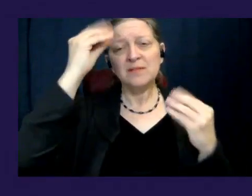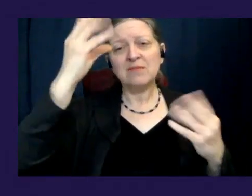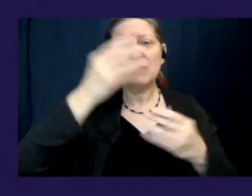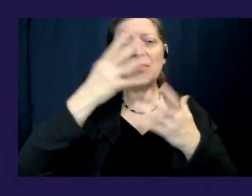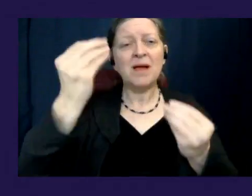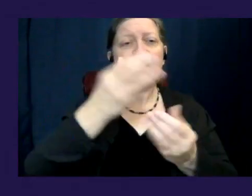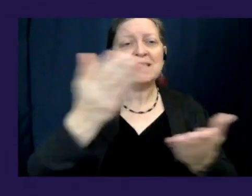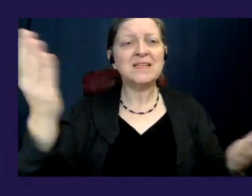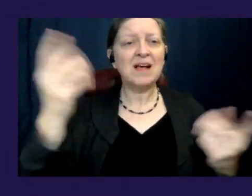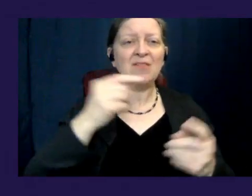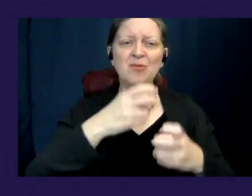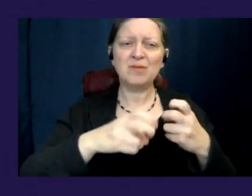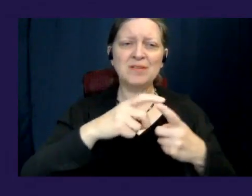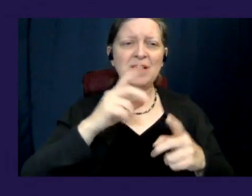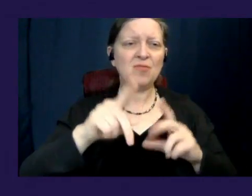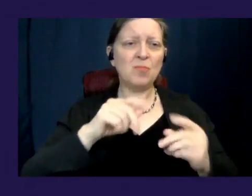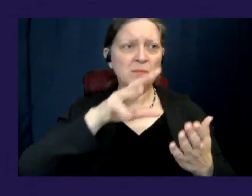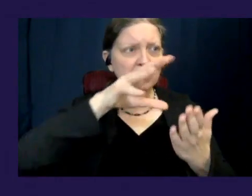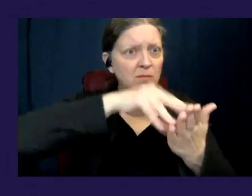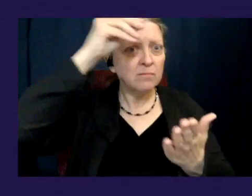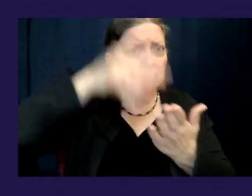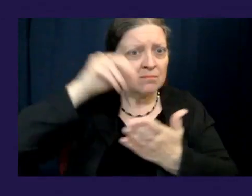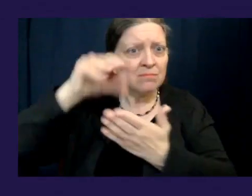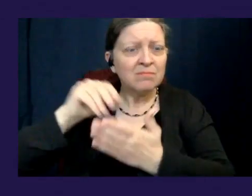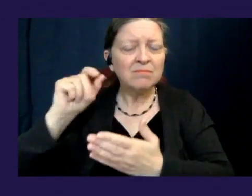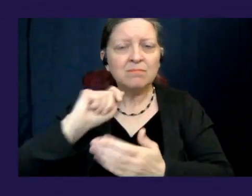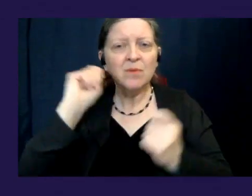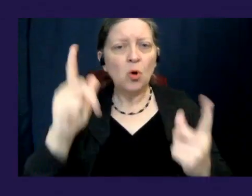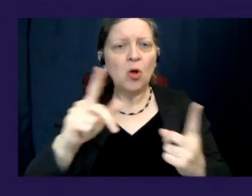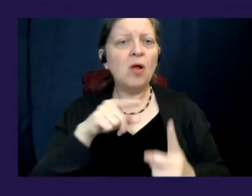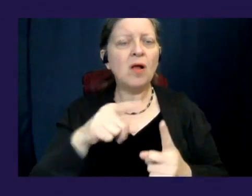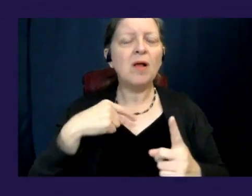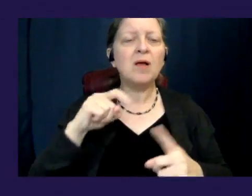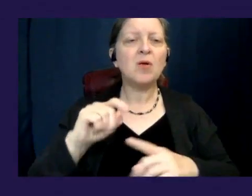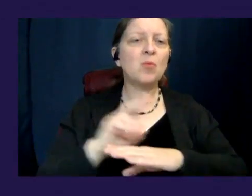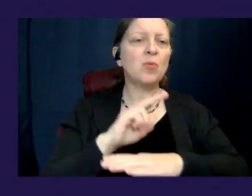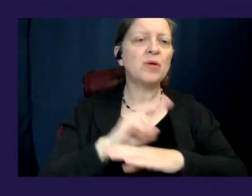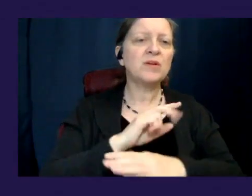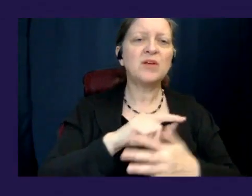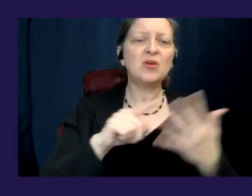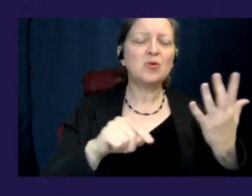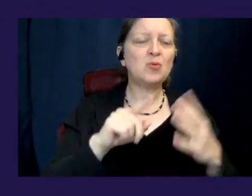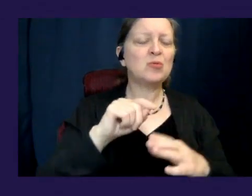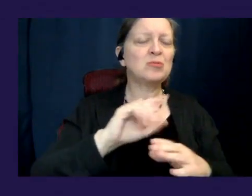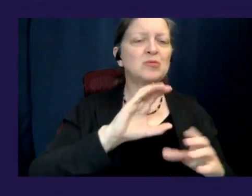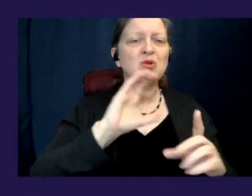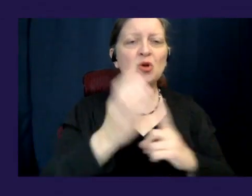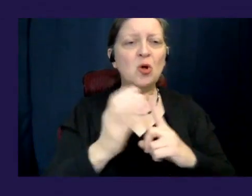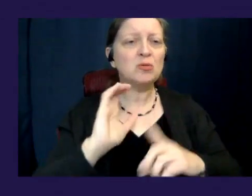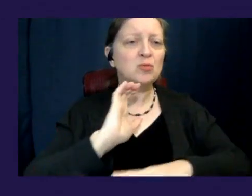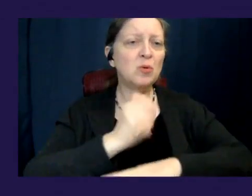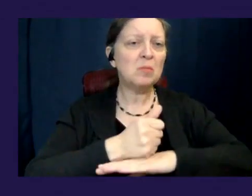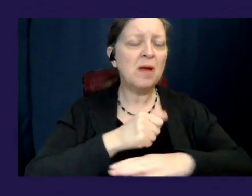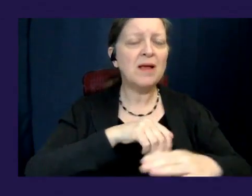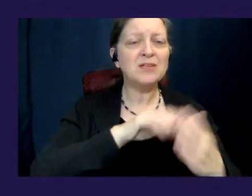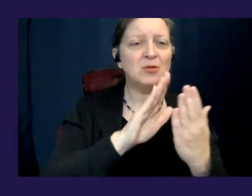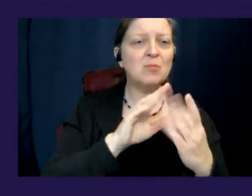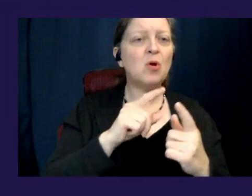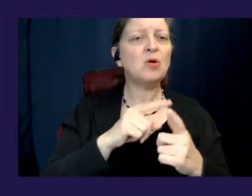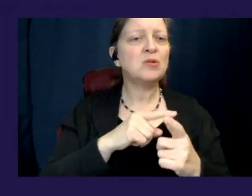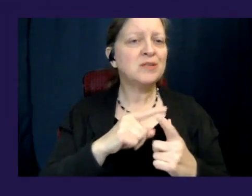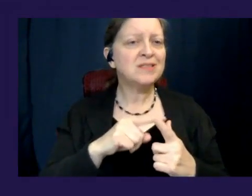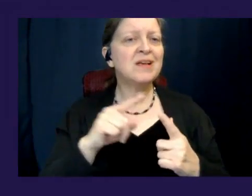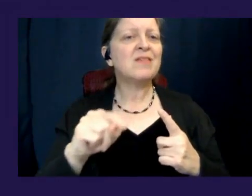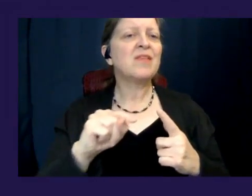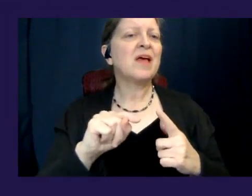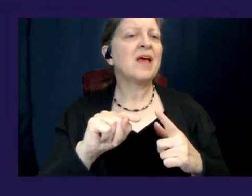yeah, definitely evidence-based approaches, leverage socio-behavioral and epidemiological insights, and then actually do something about it. Okay,